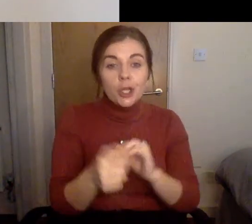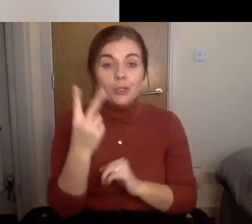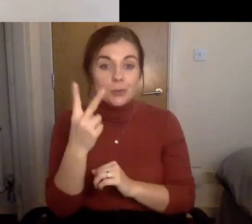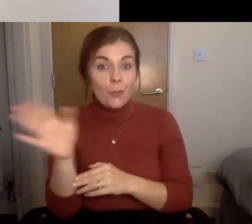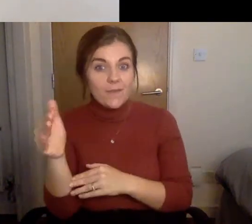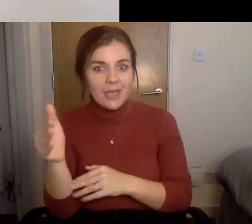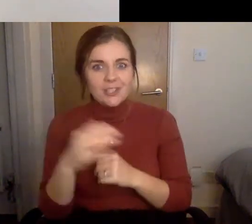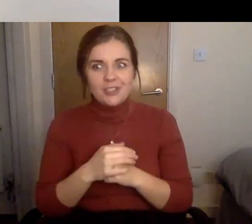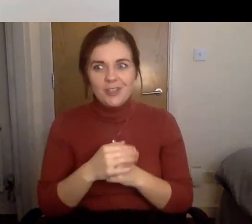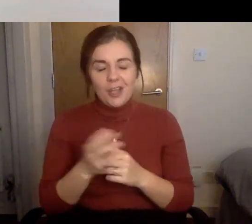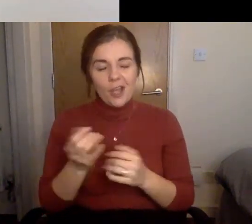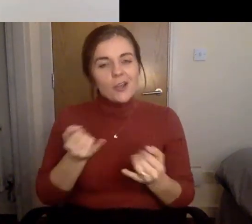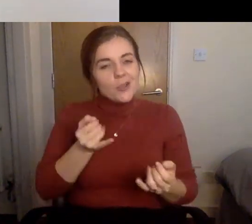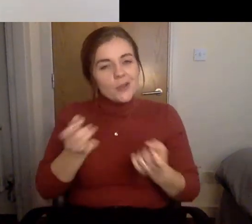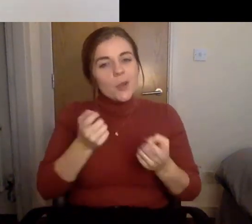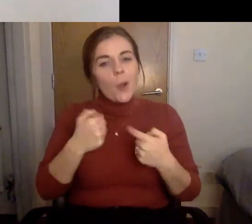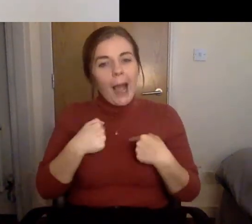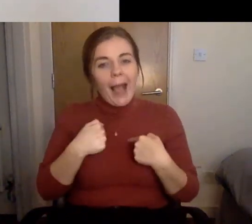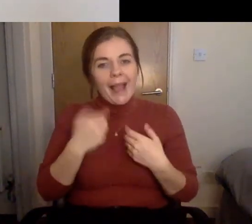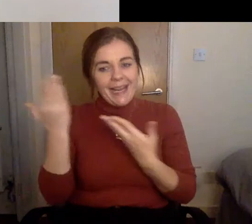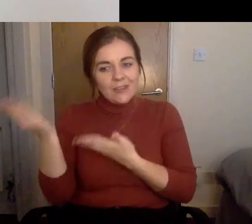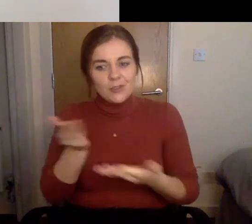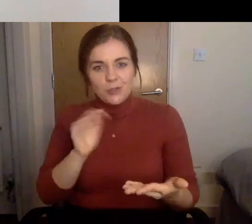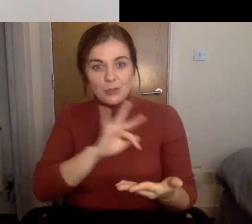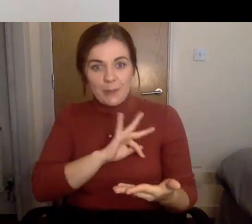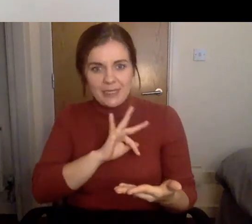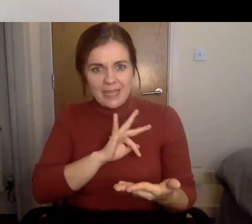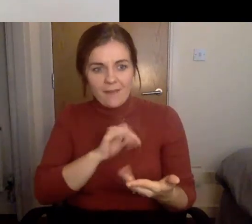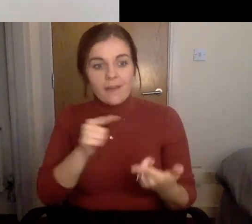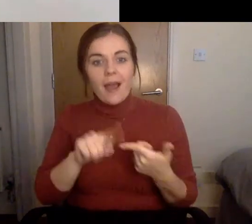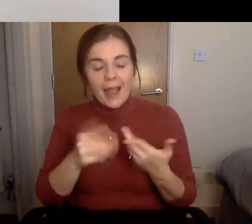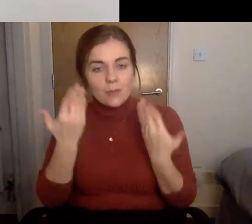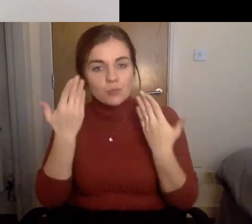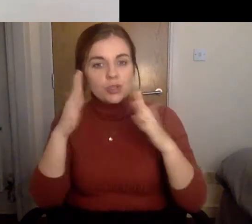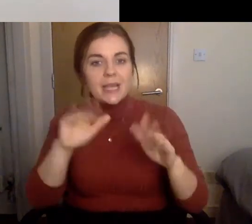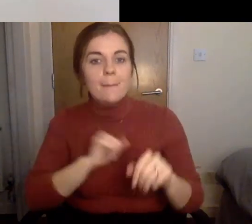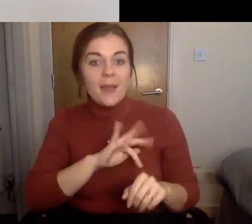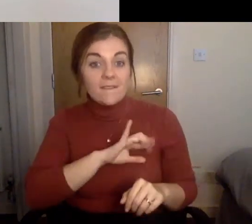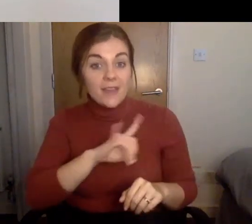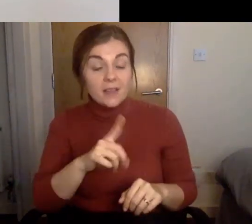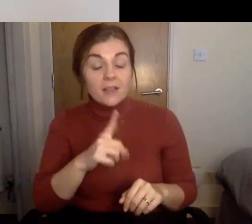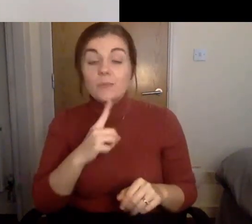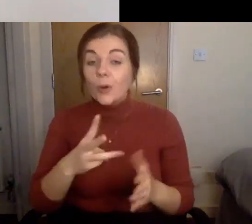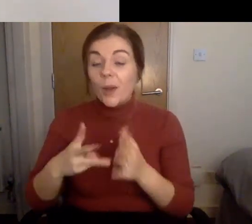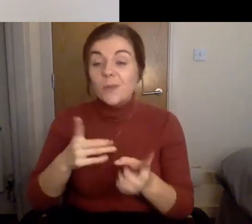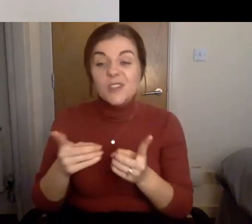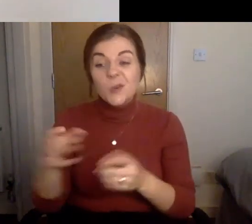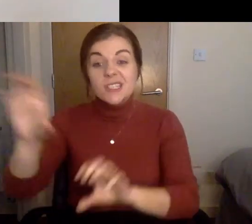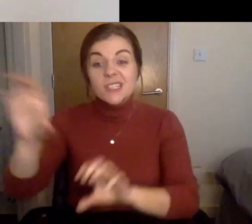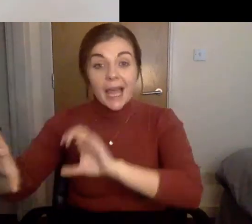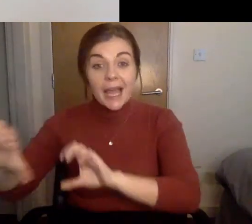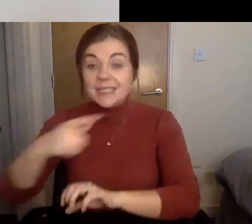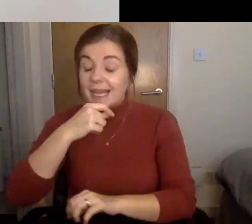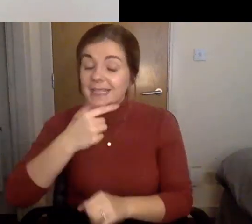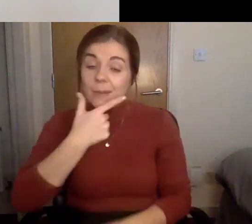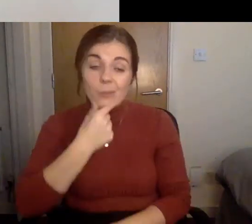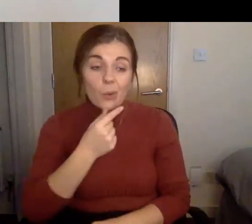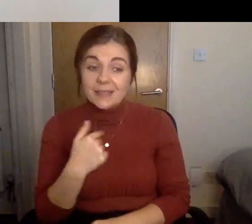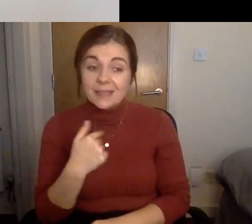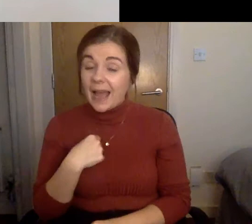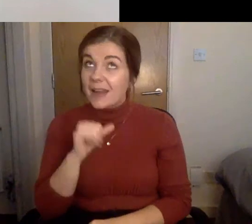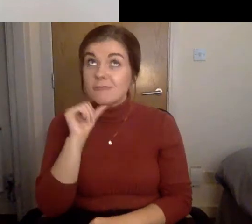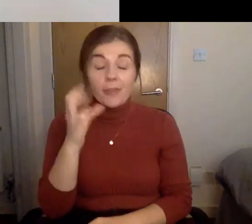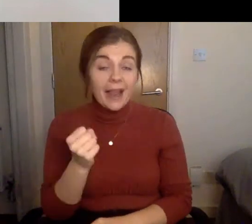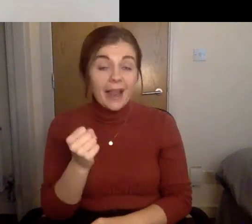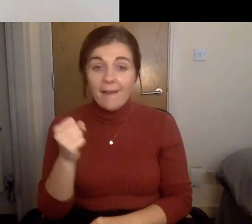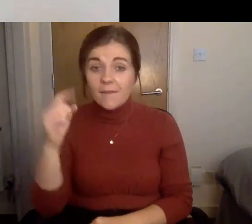Now, I'm happy to do that. I also, when we do science, I also say to them, boys, I don't have a scientific